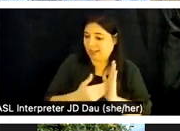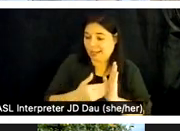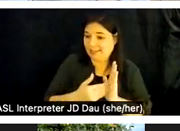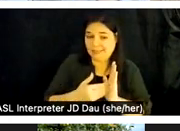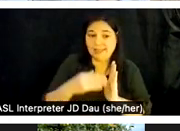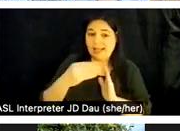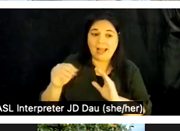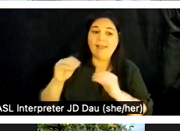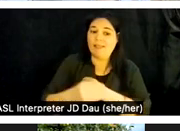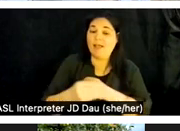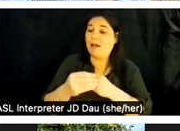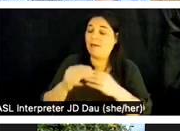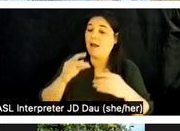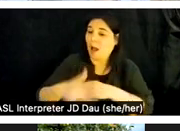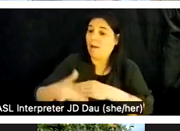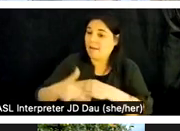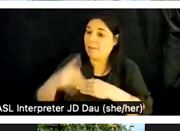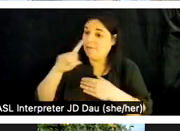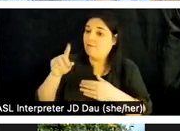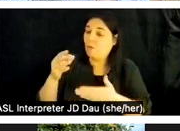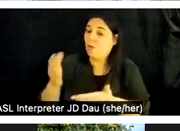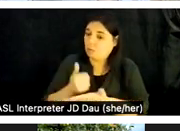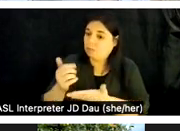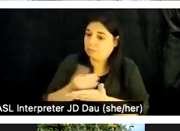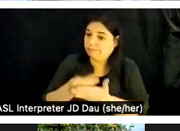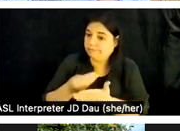of income. So the